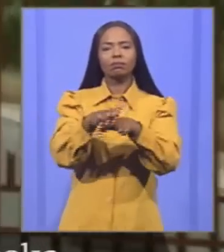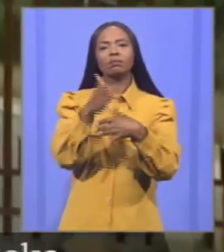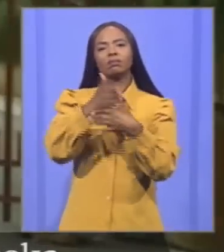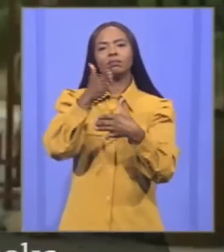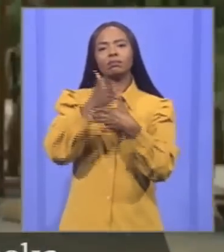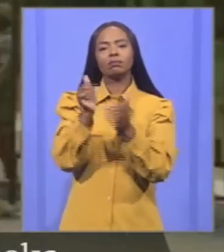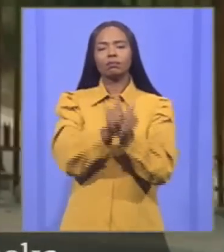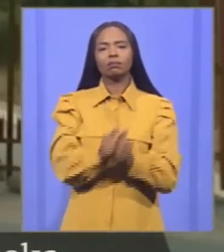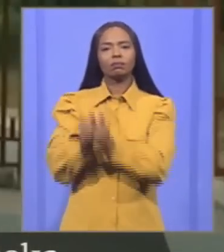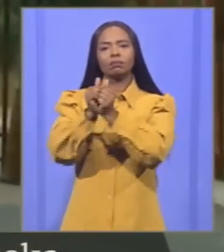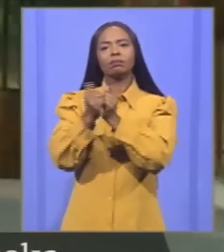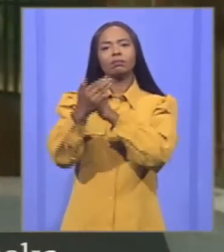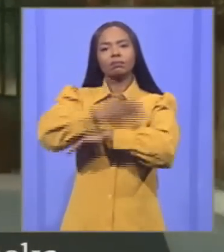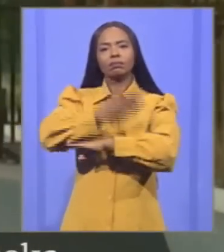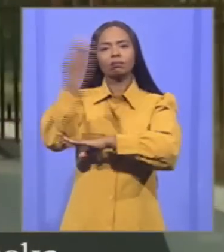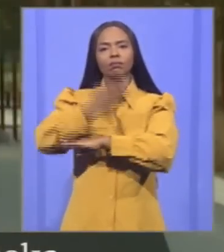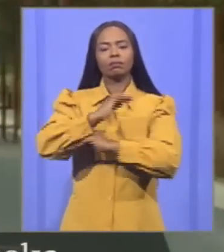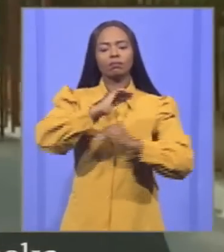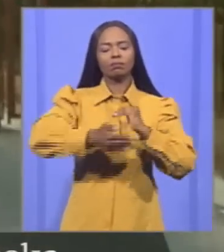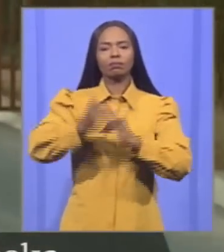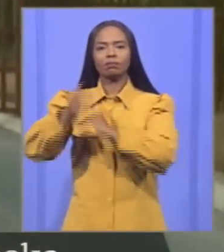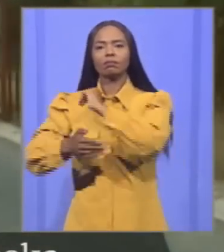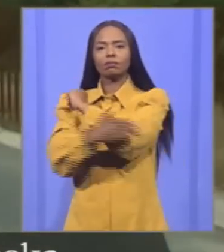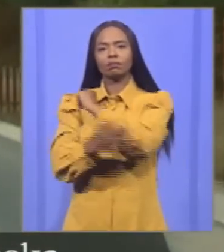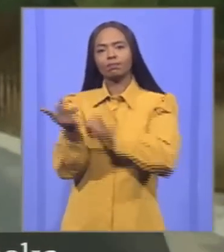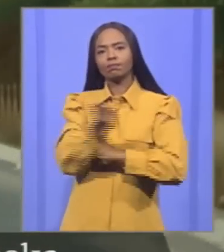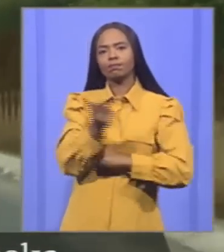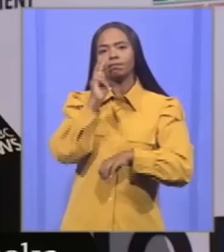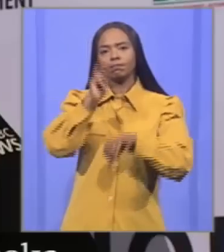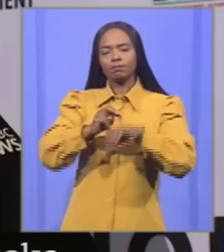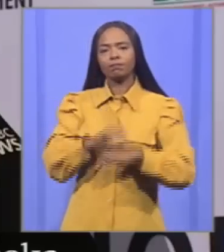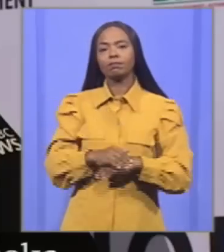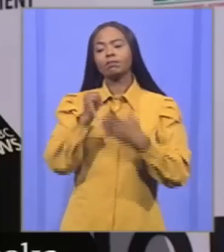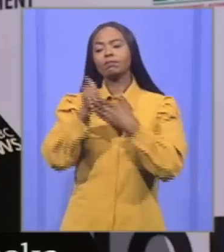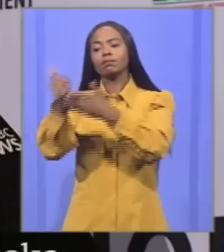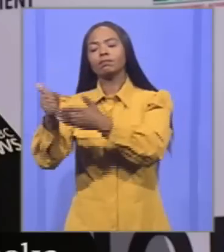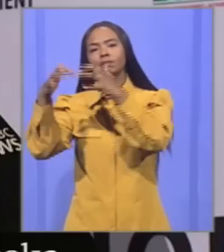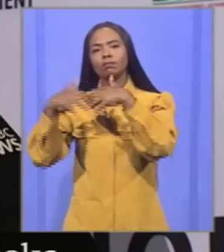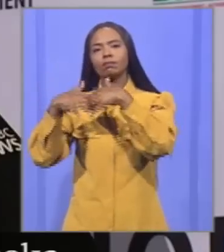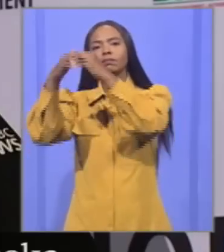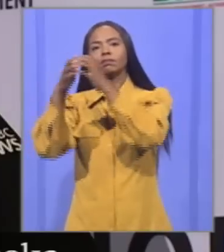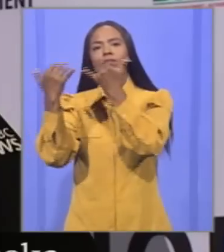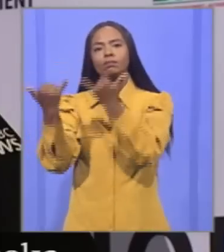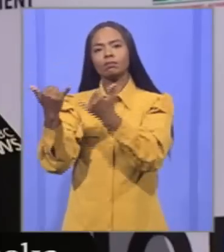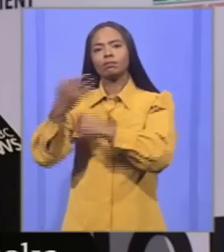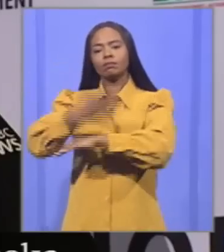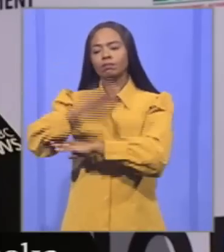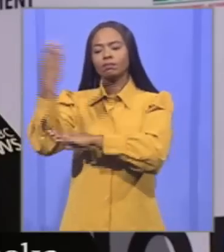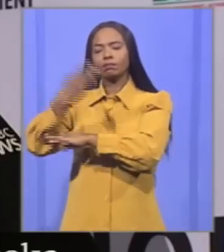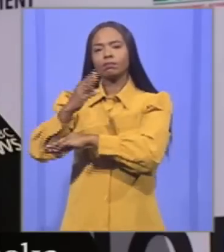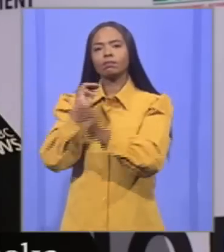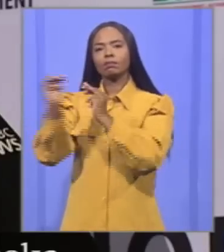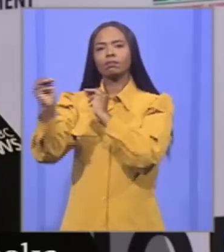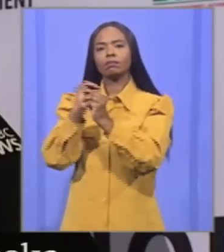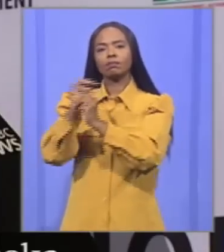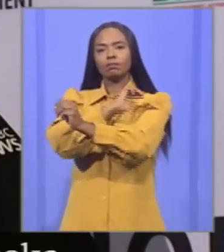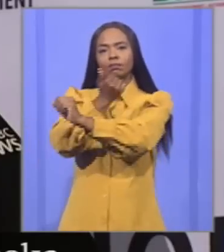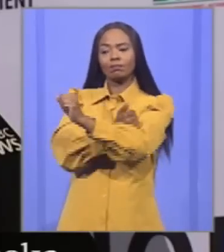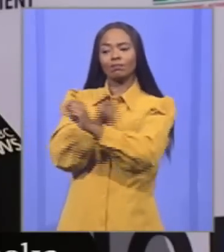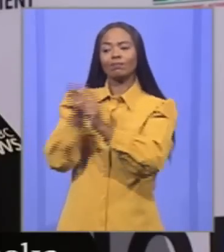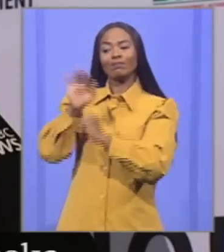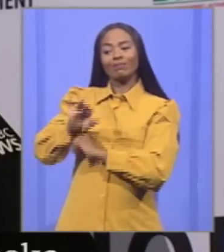ga dinaga ka bobedi. You will remember we are helping them to establish a replica of the Border Management Authority that side.